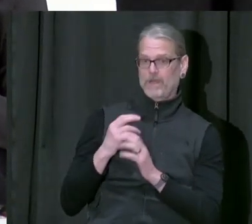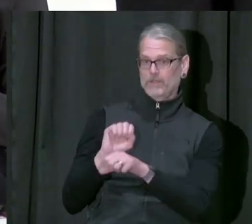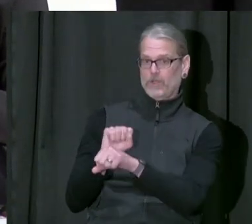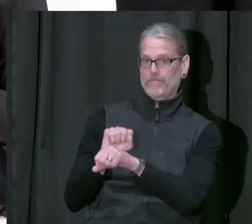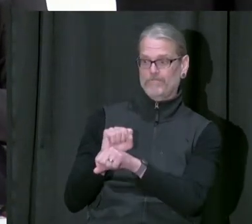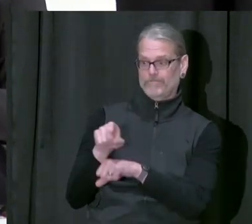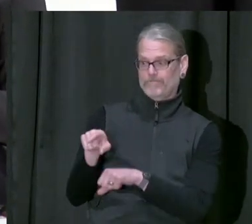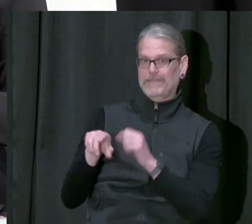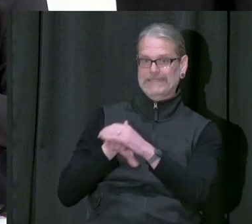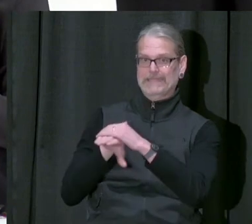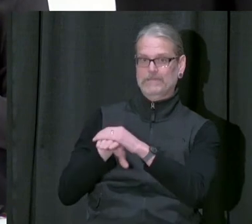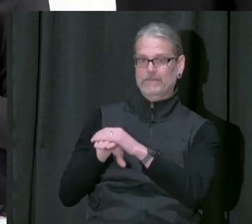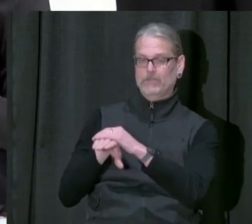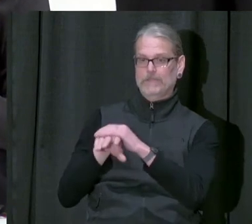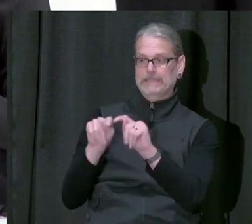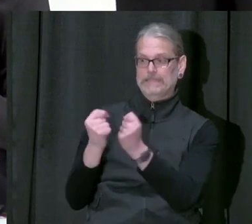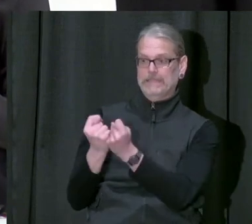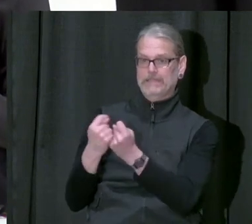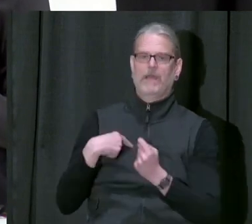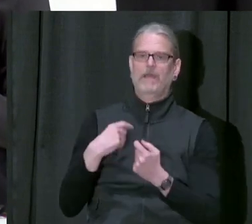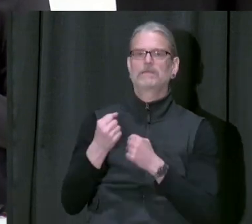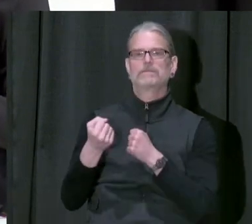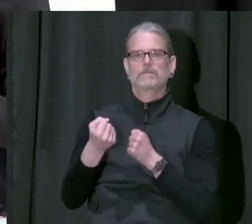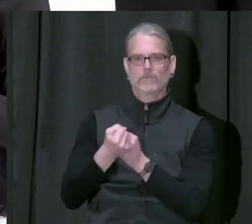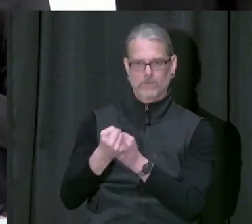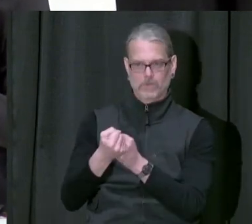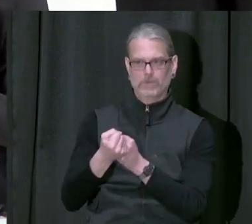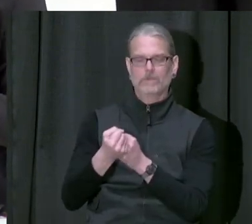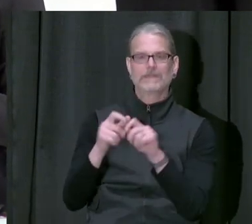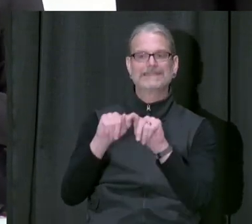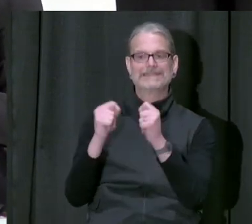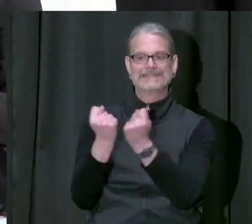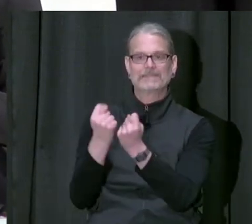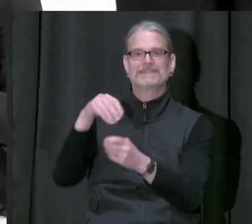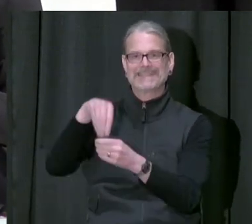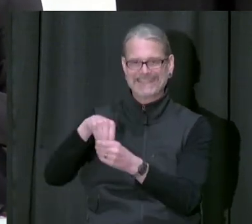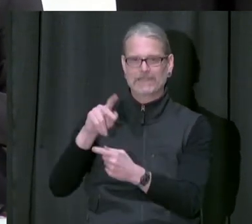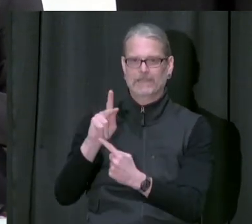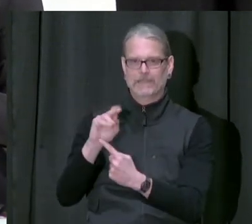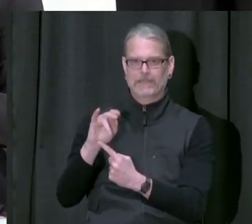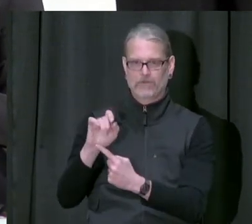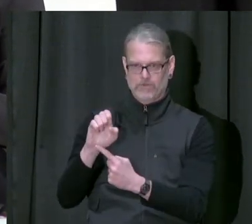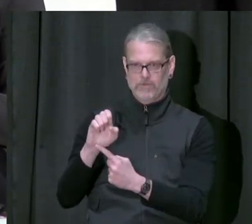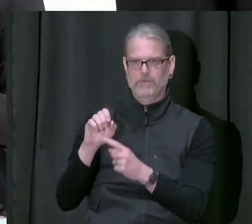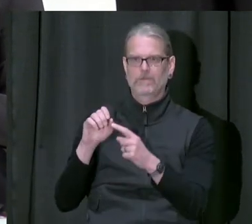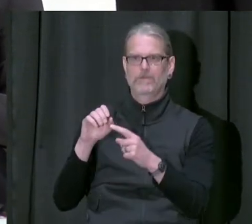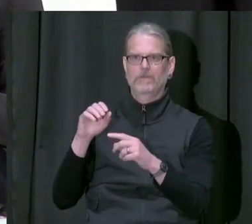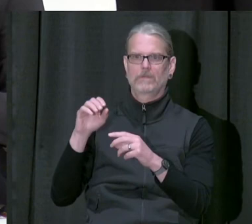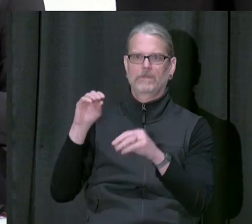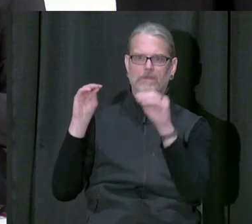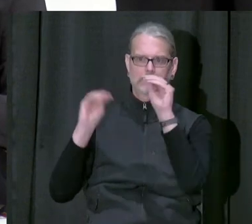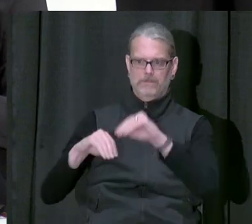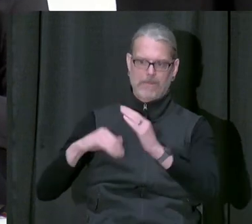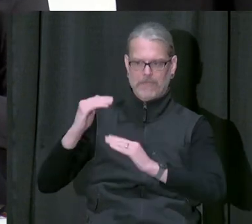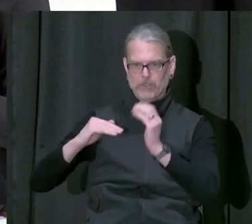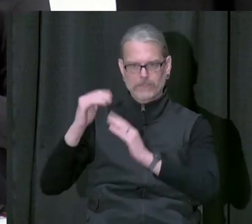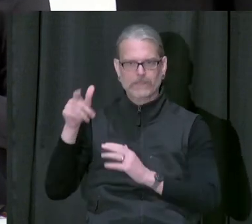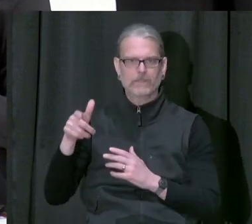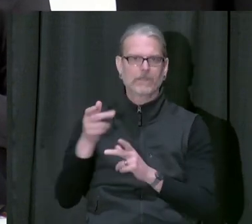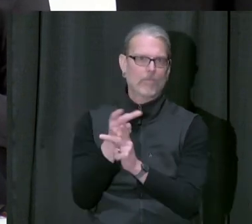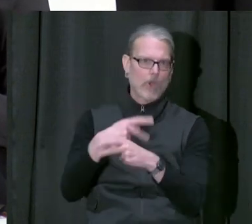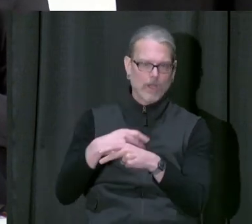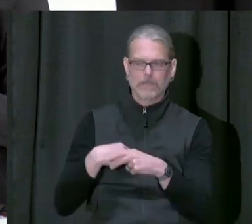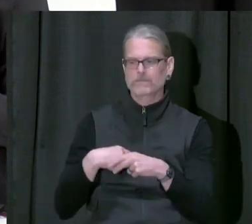the accessibility team, I support teams within Kindle that are building products and features